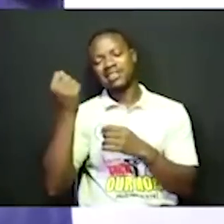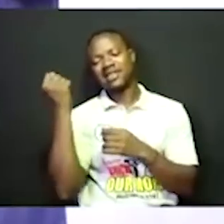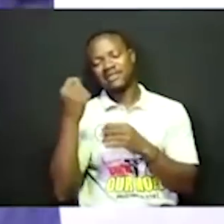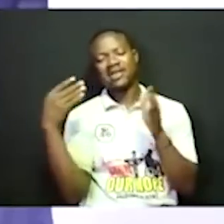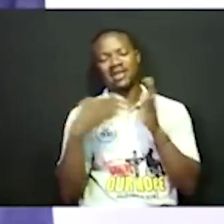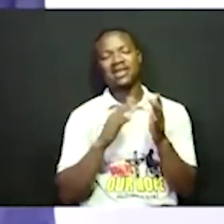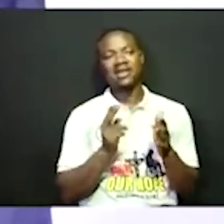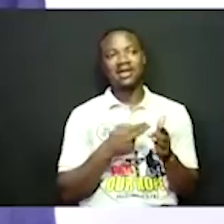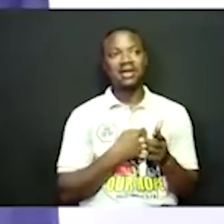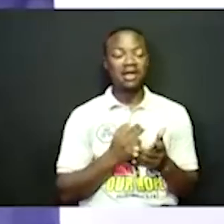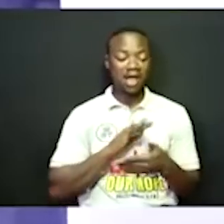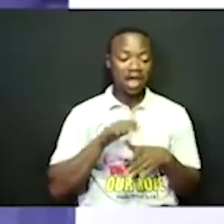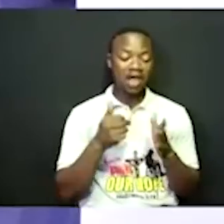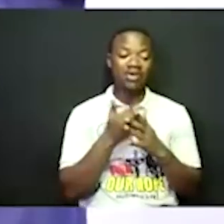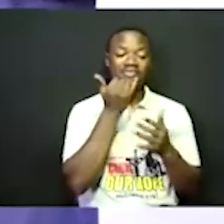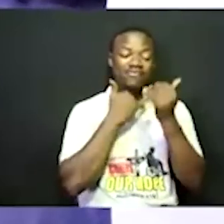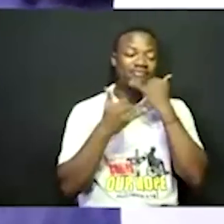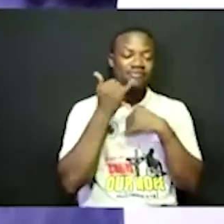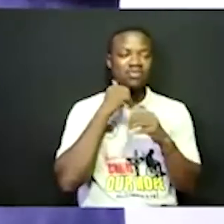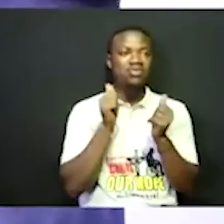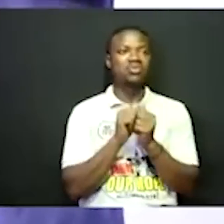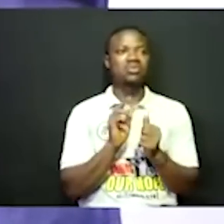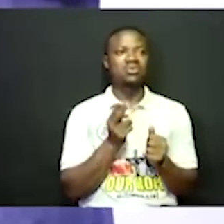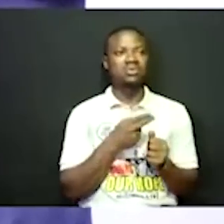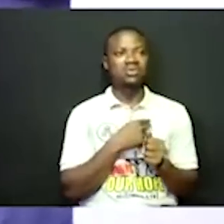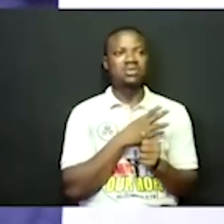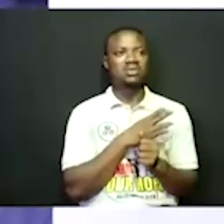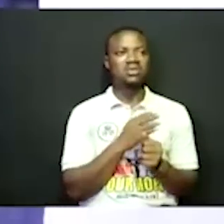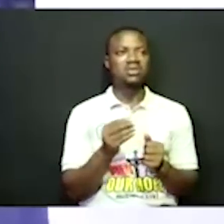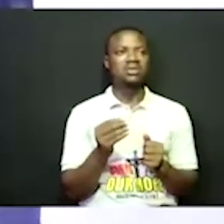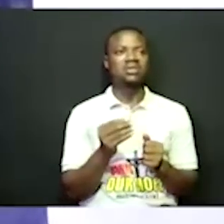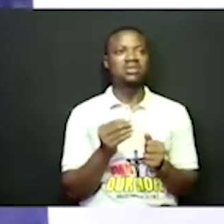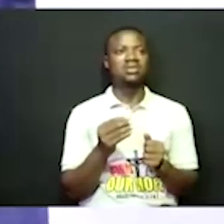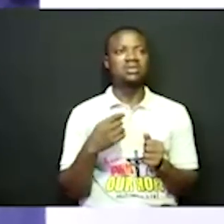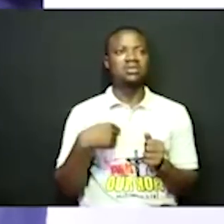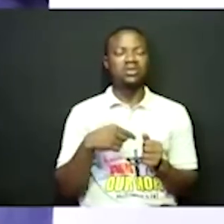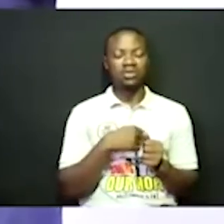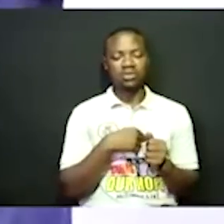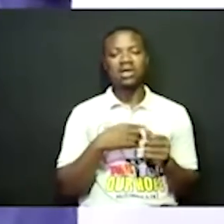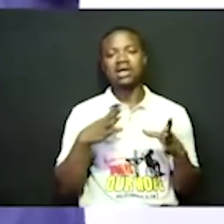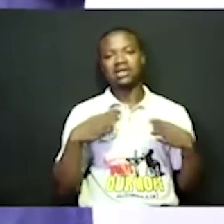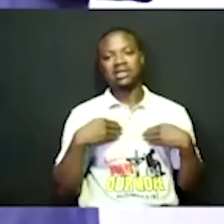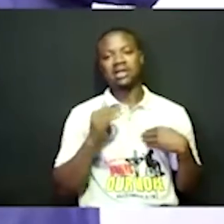Our offenses are ever with us, and we acknowledge our iniquities.